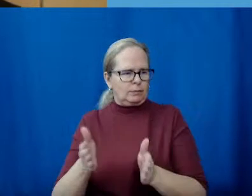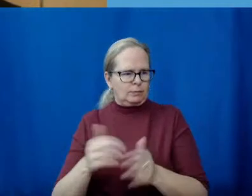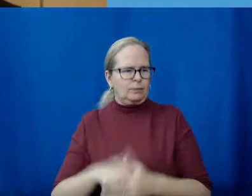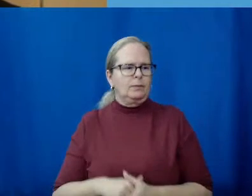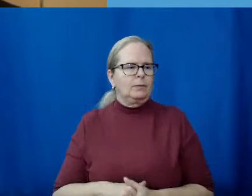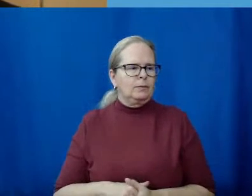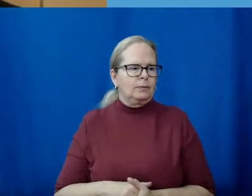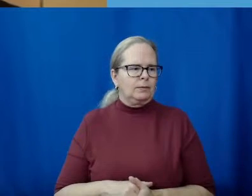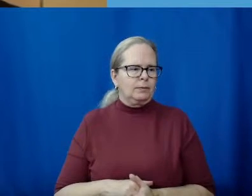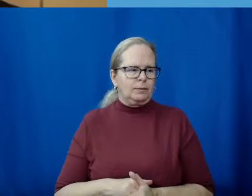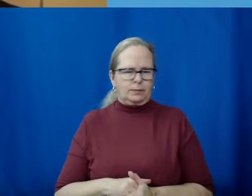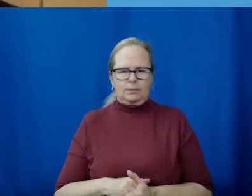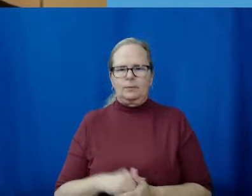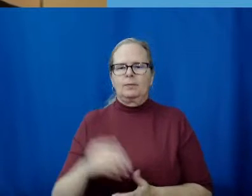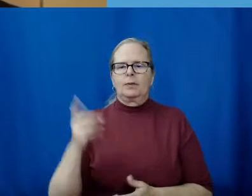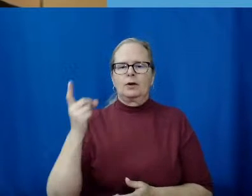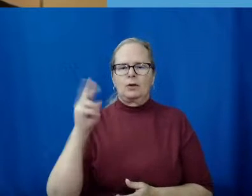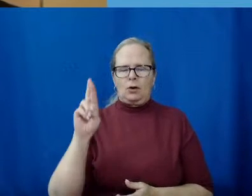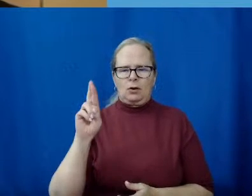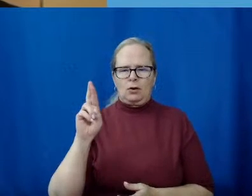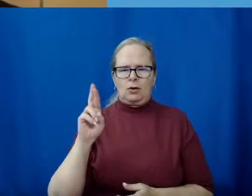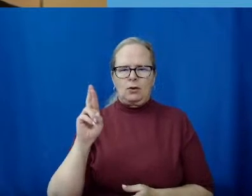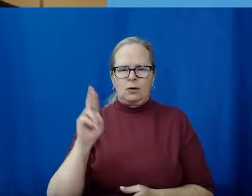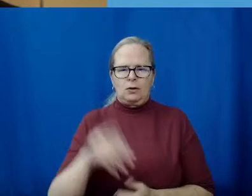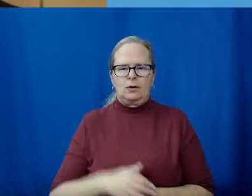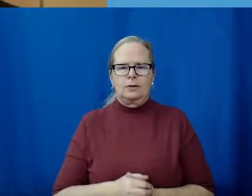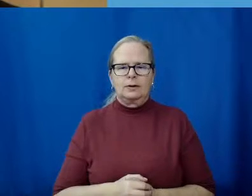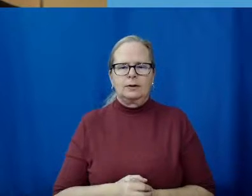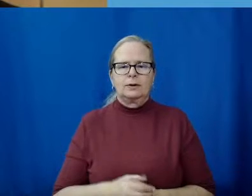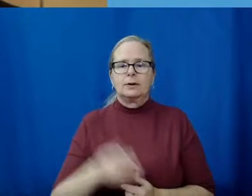You were muted, my dear. Now you're not.